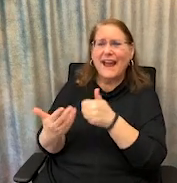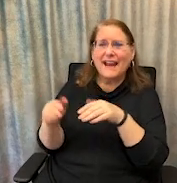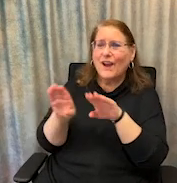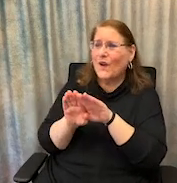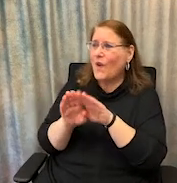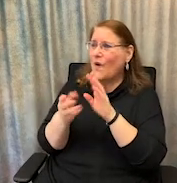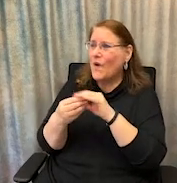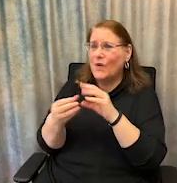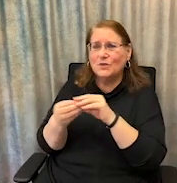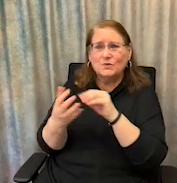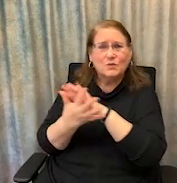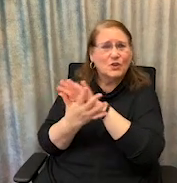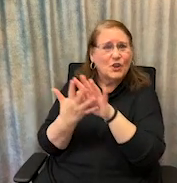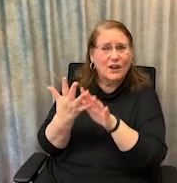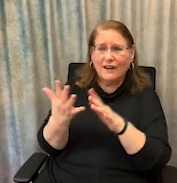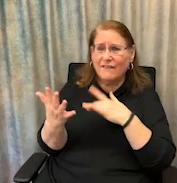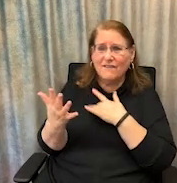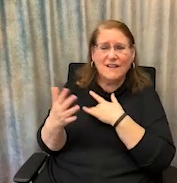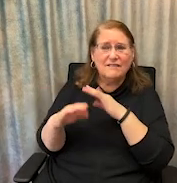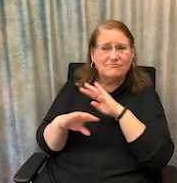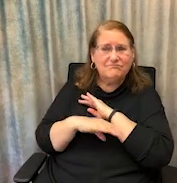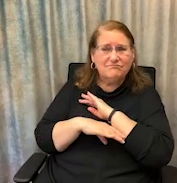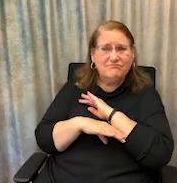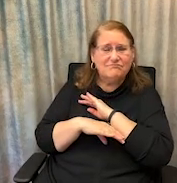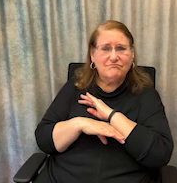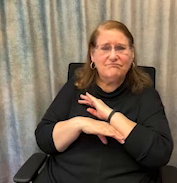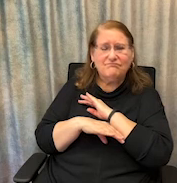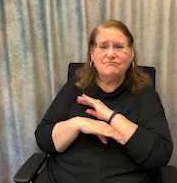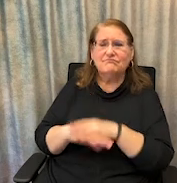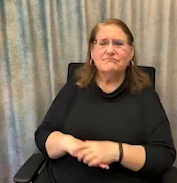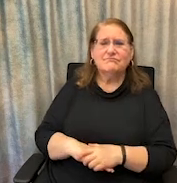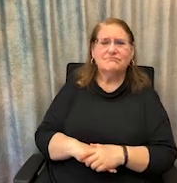Any closing word, Darion or Mohamed, or we leave it here?